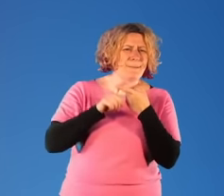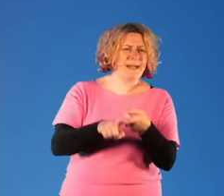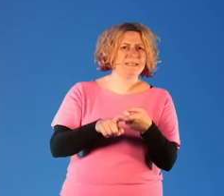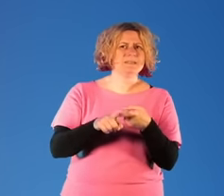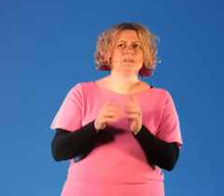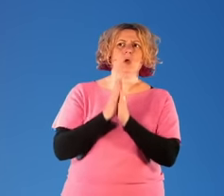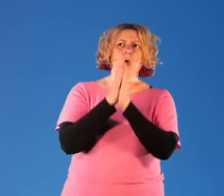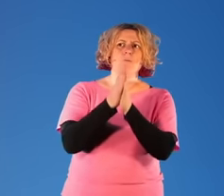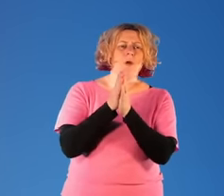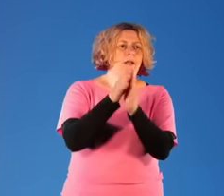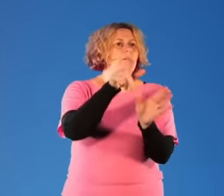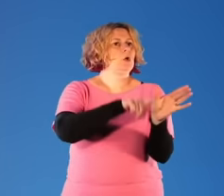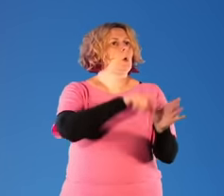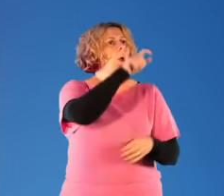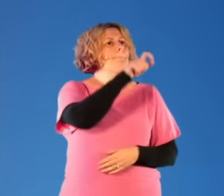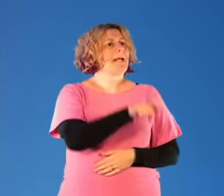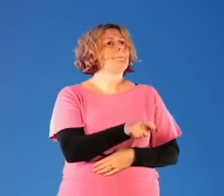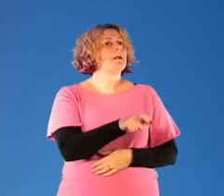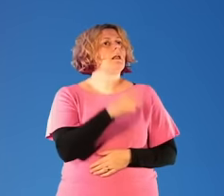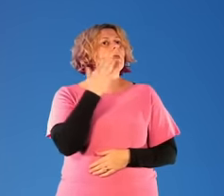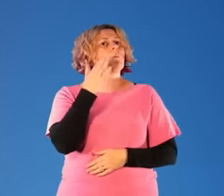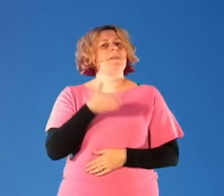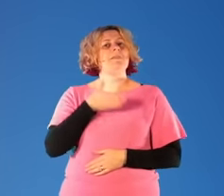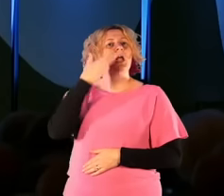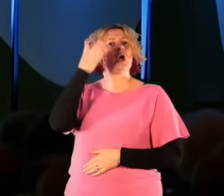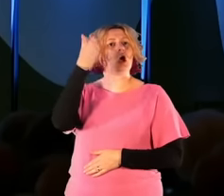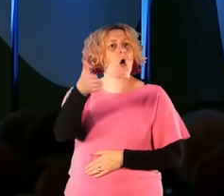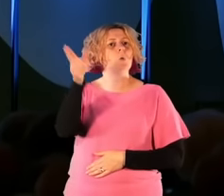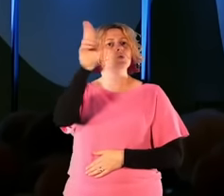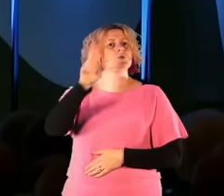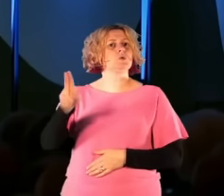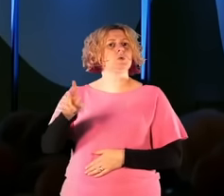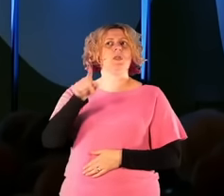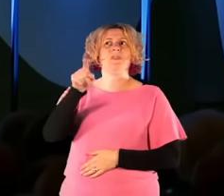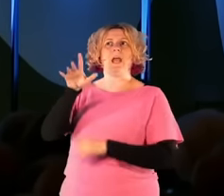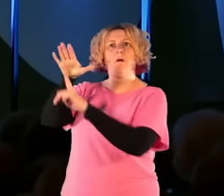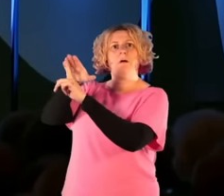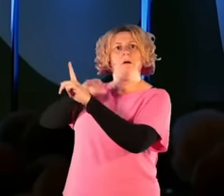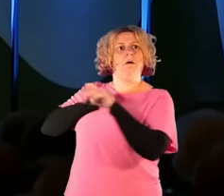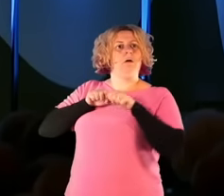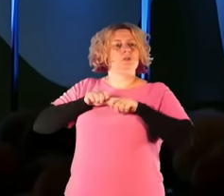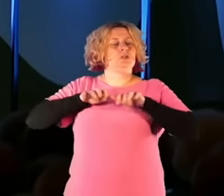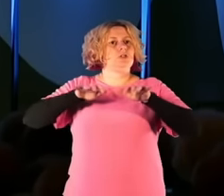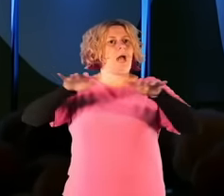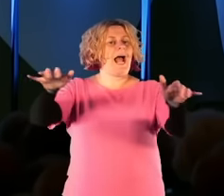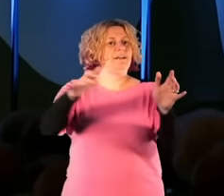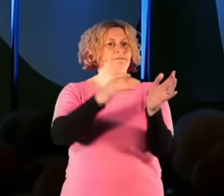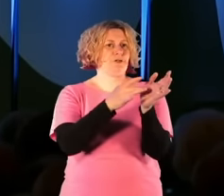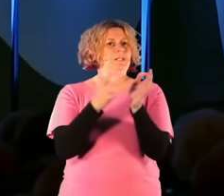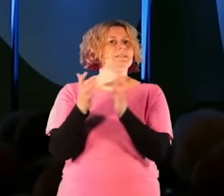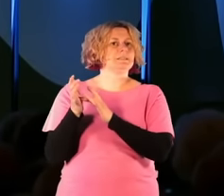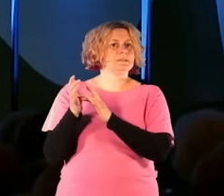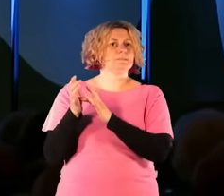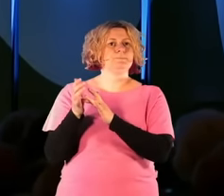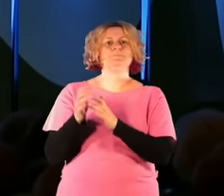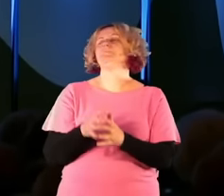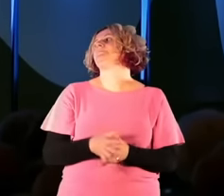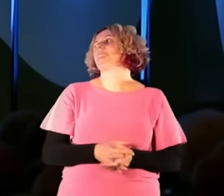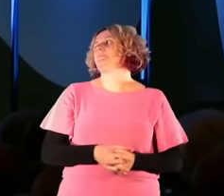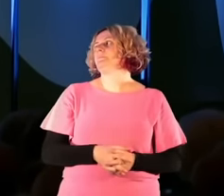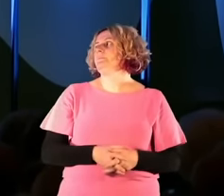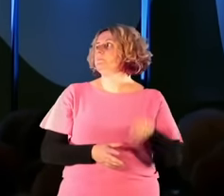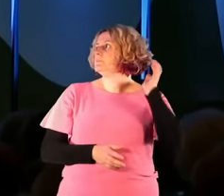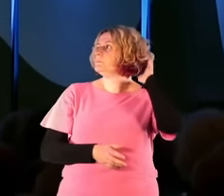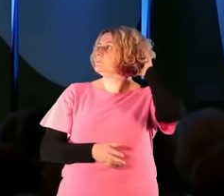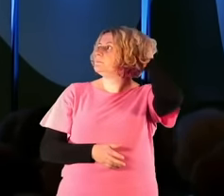for Jesus as he holds them fast? A highlight each year in our 11 to 14s